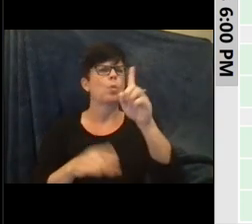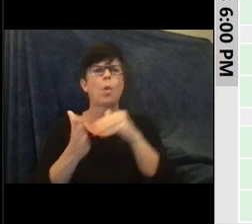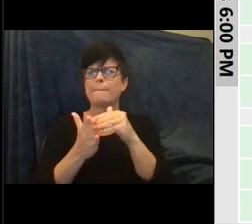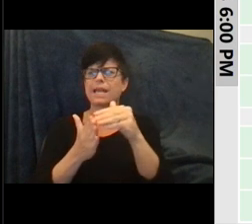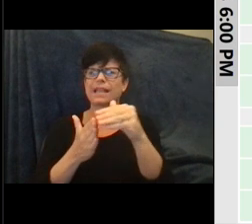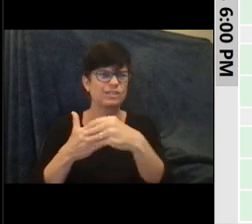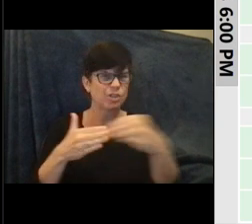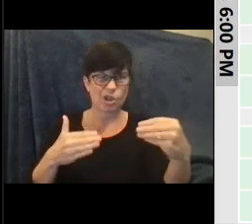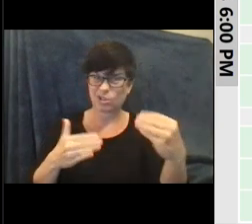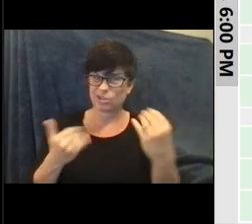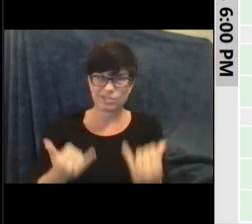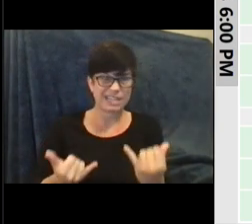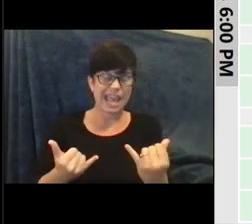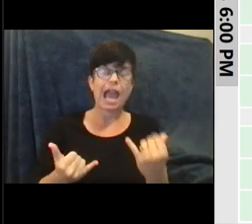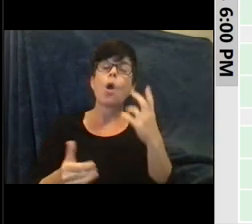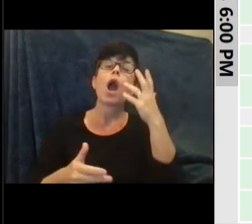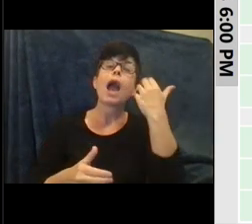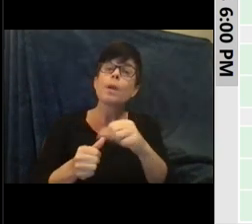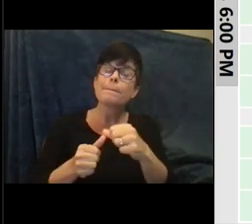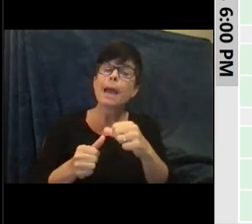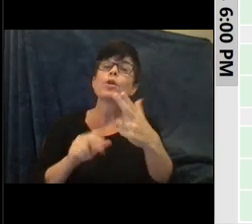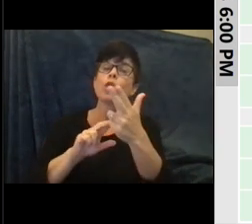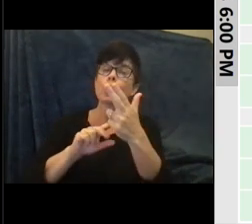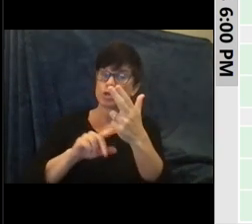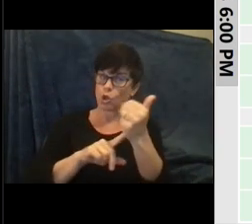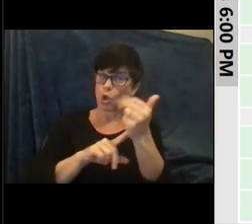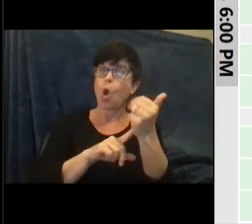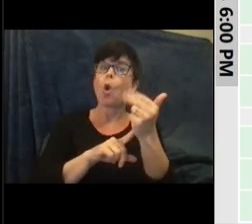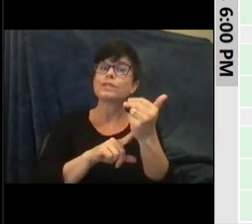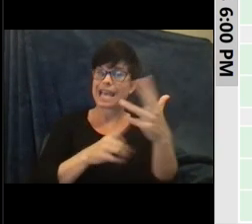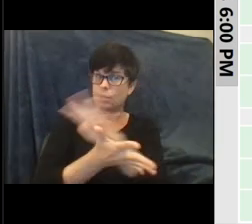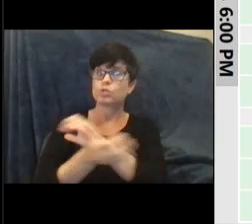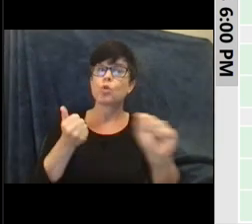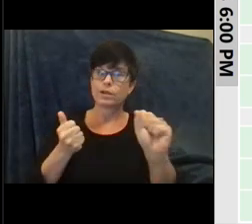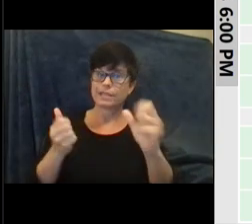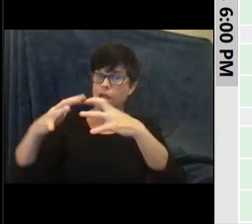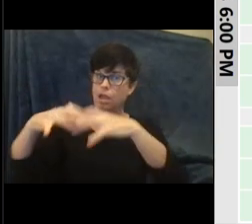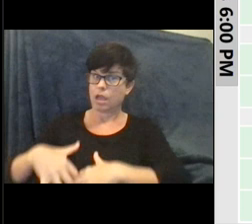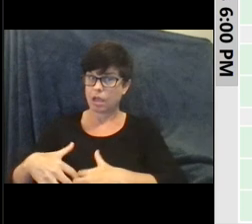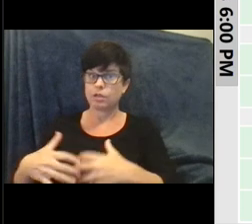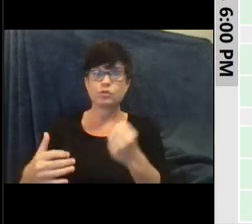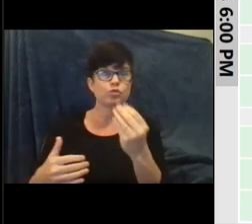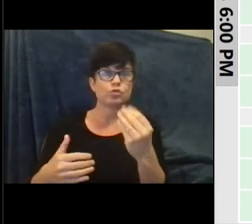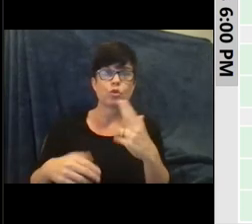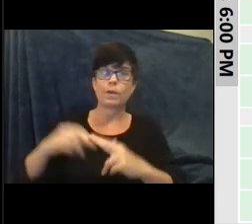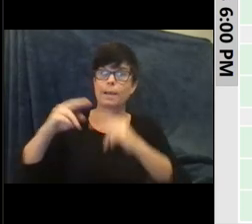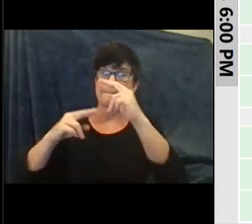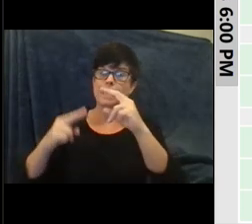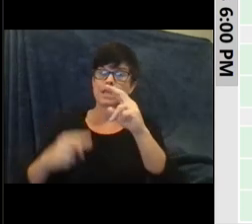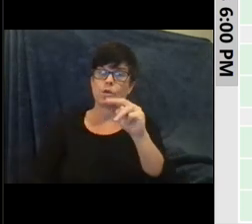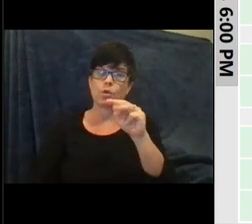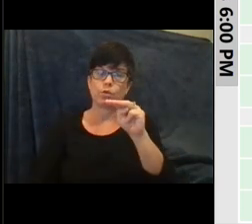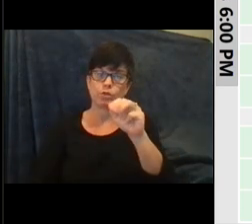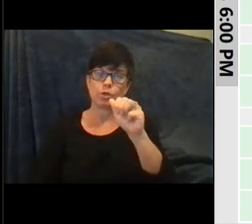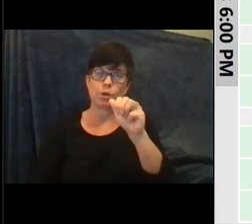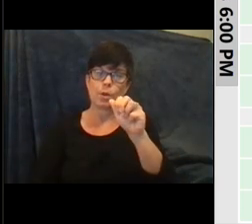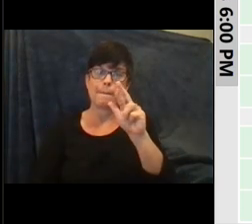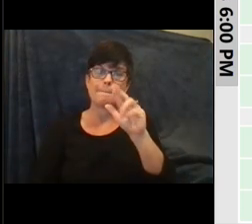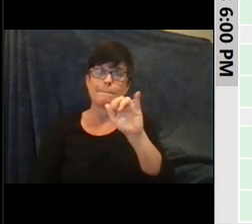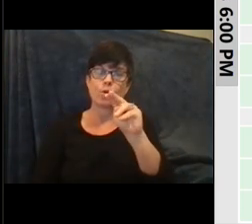down because it was torn, that there was a hotel on that property that was torn down to, in order to build Marina Village and to extend Boynton Beach